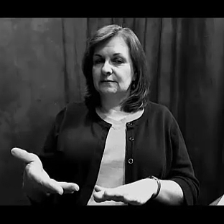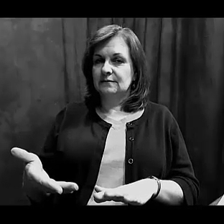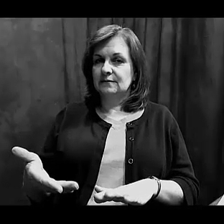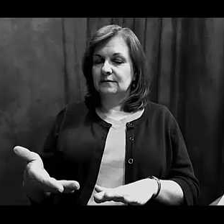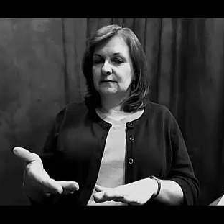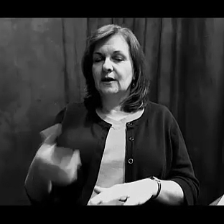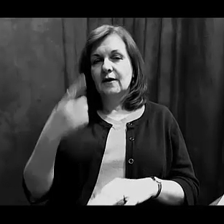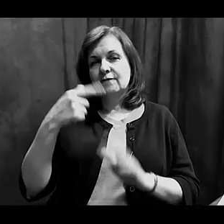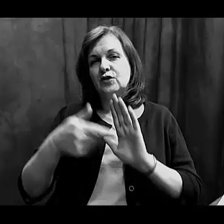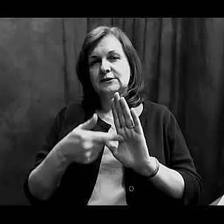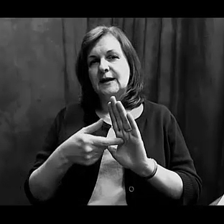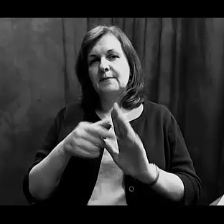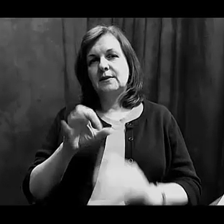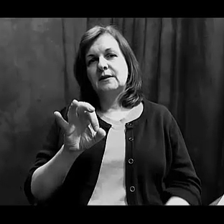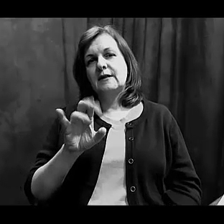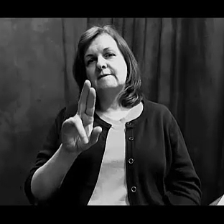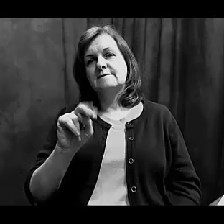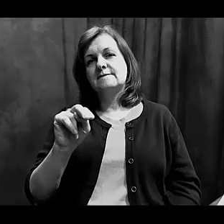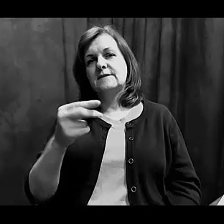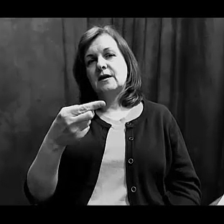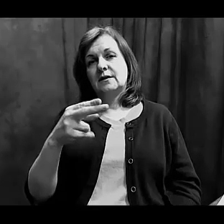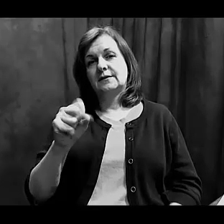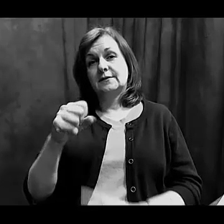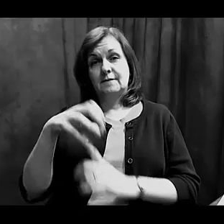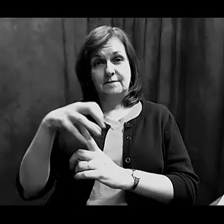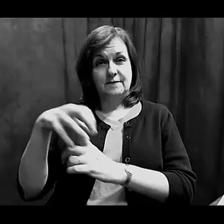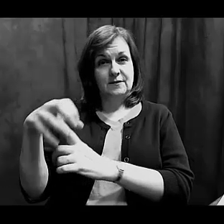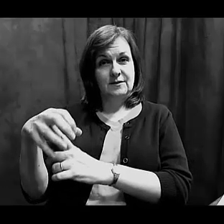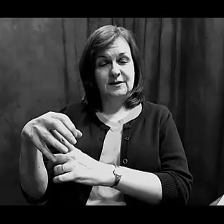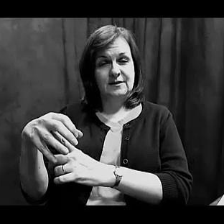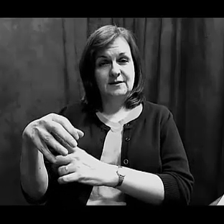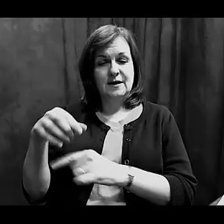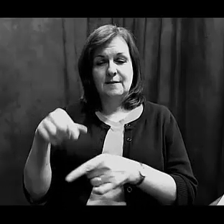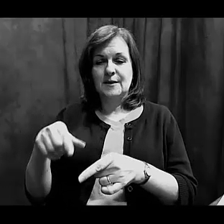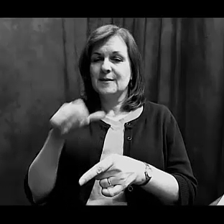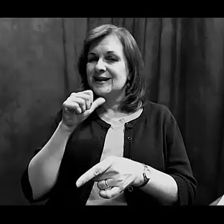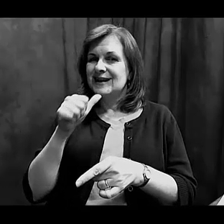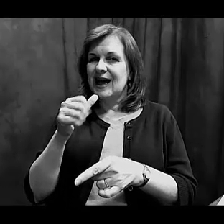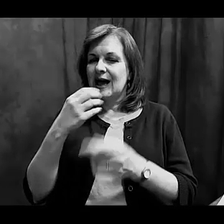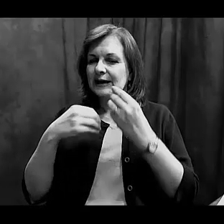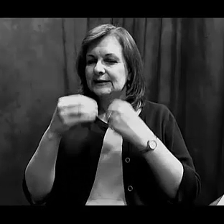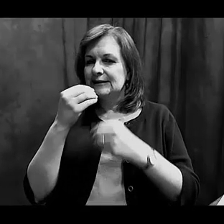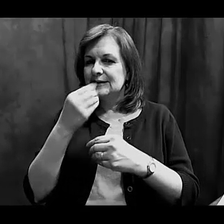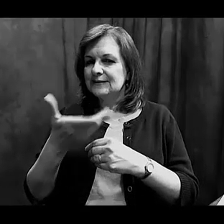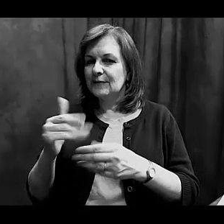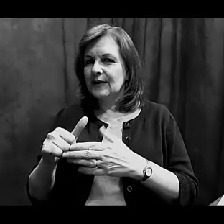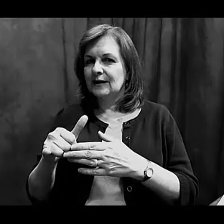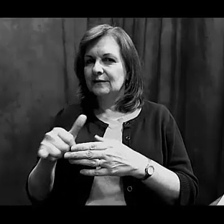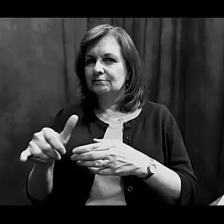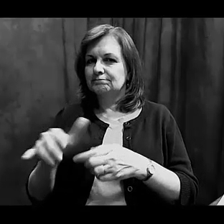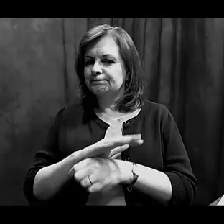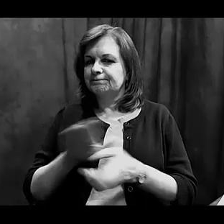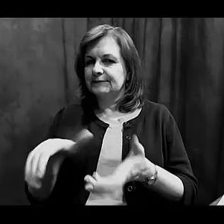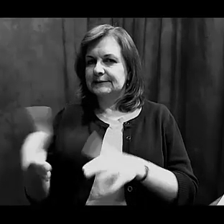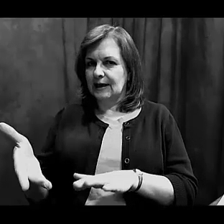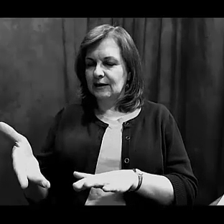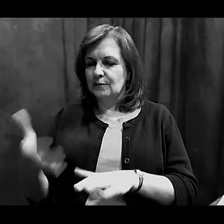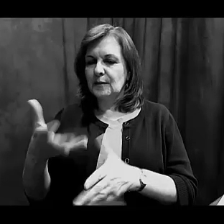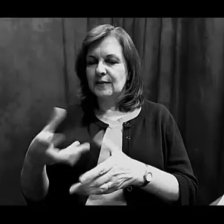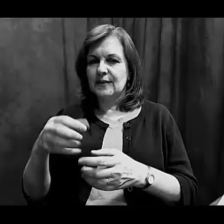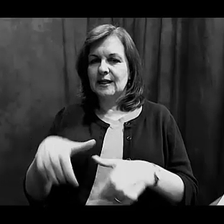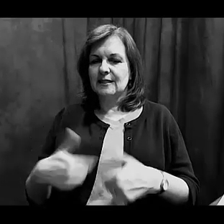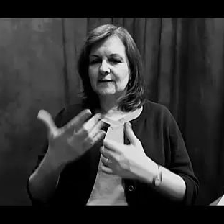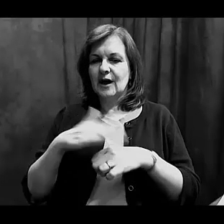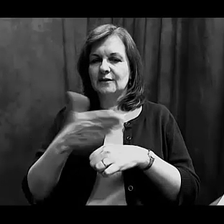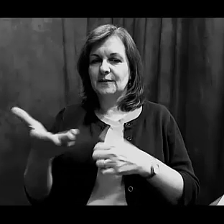are not dead yet. Okay, so when we look at something like a fungus, they may not necessarily be working on something